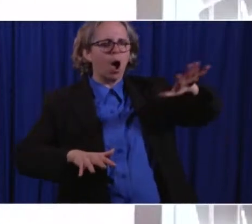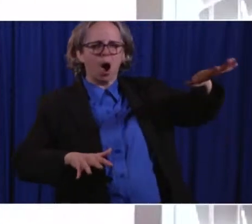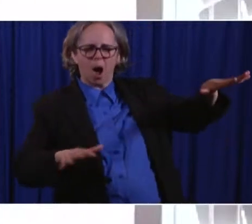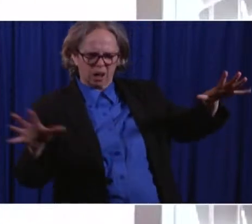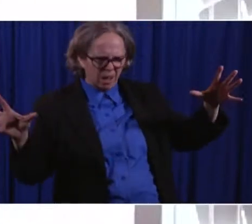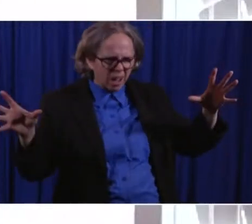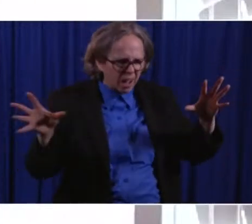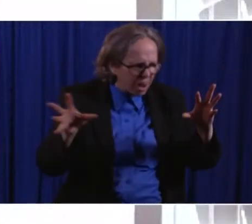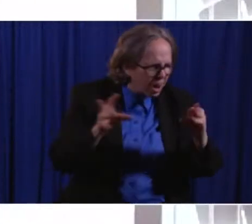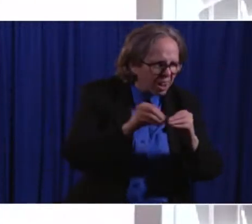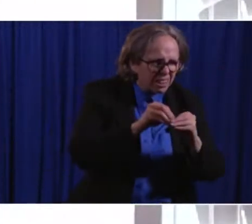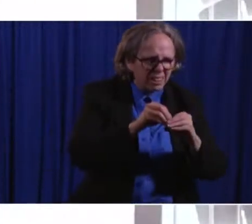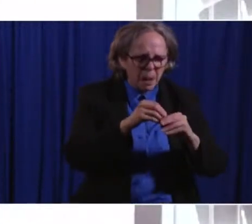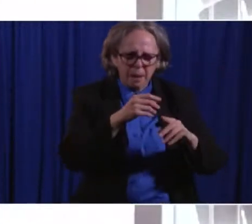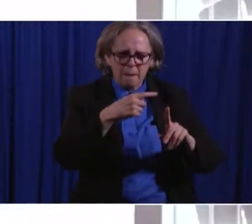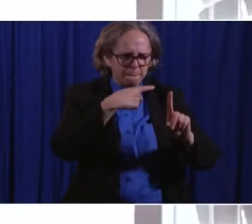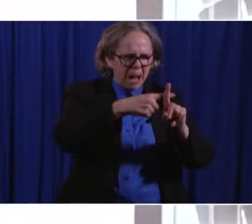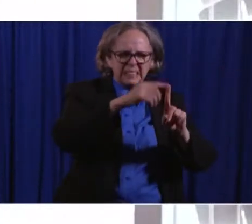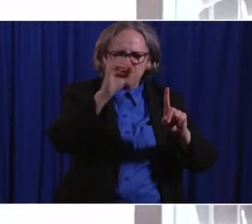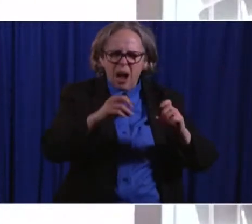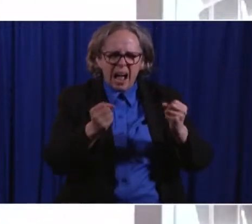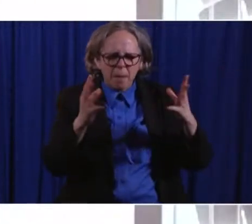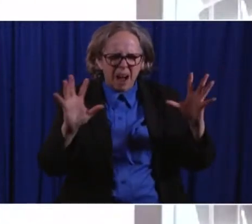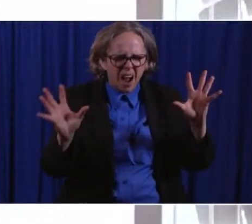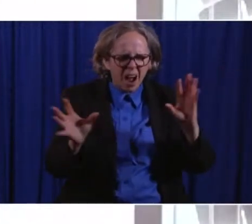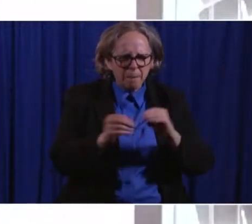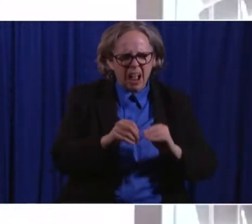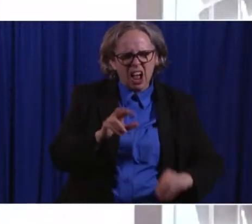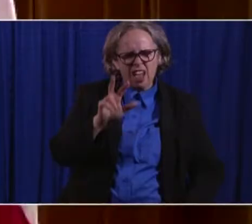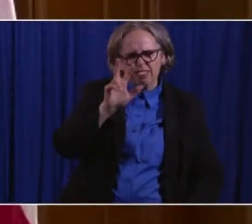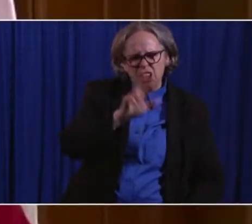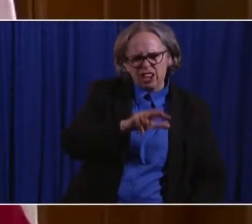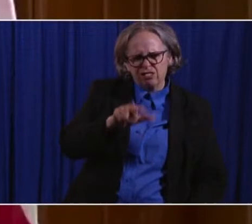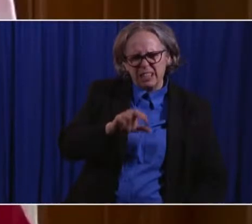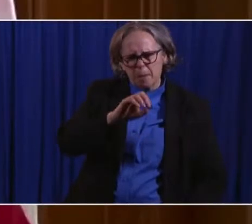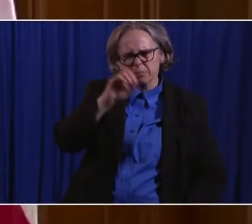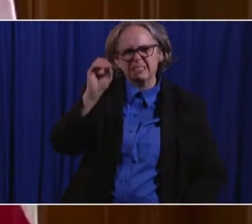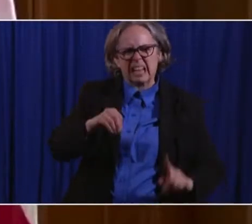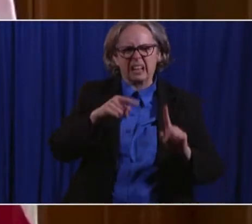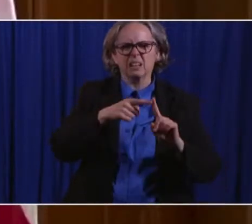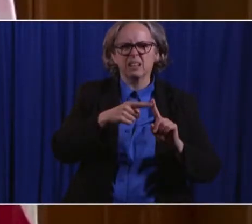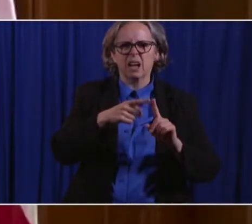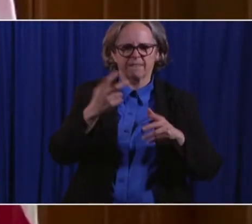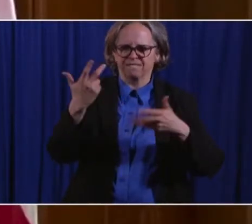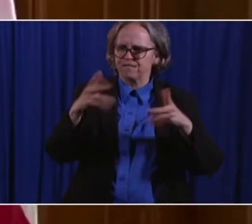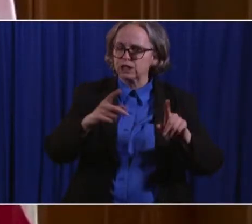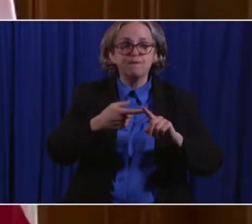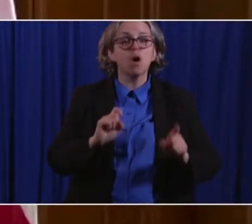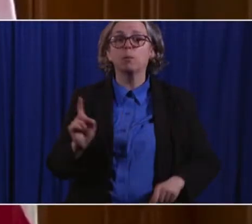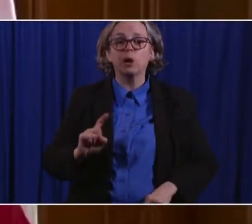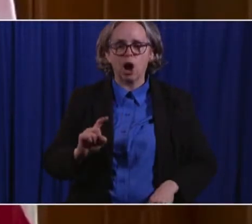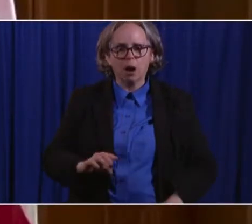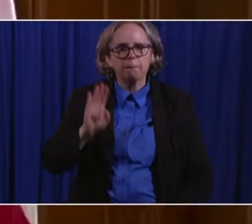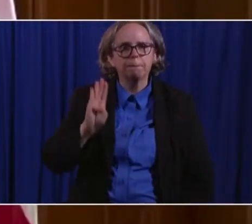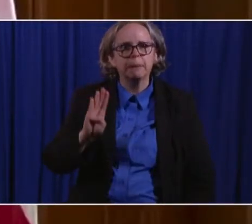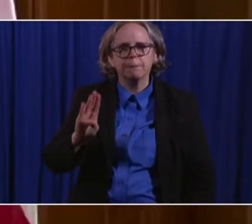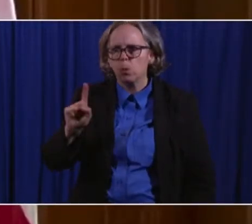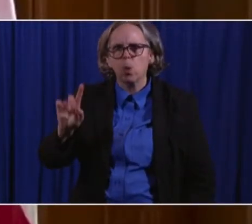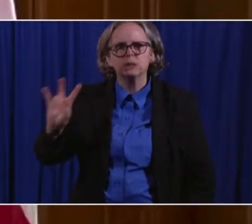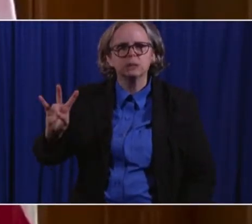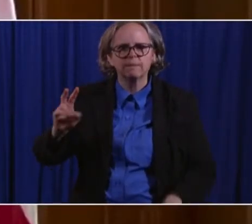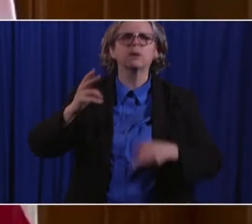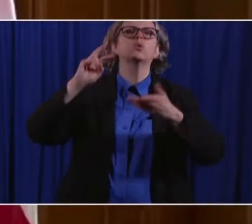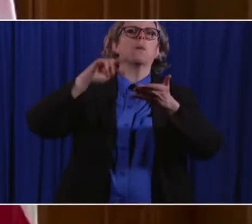believed to be B117 or its cousins. And when you talk about, I mean, we've been talking for